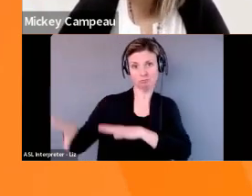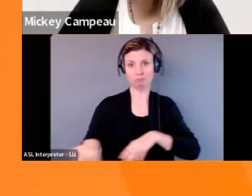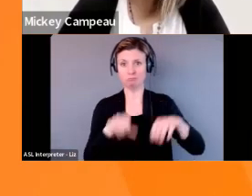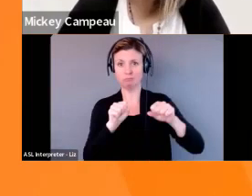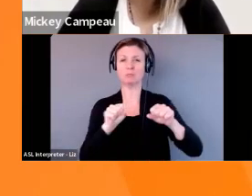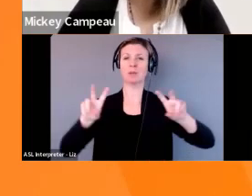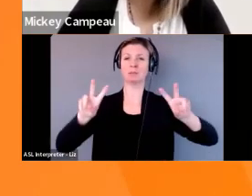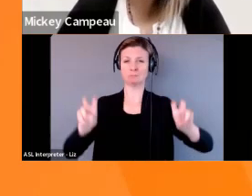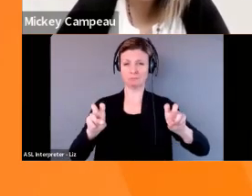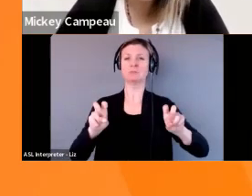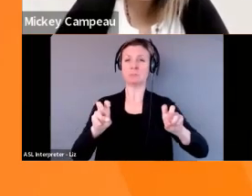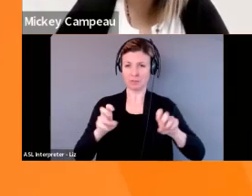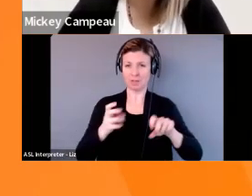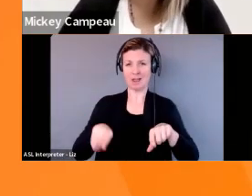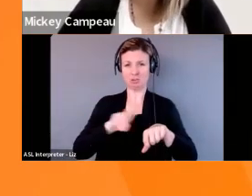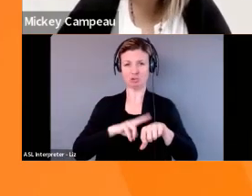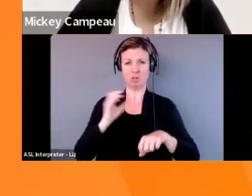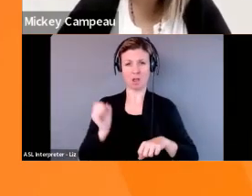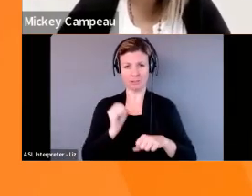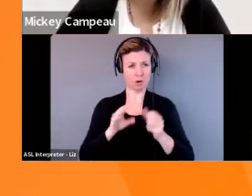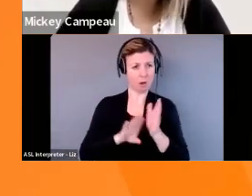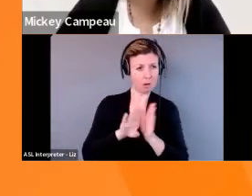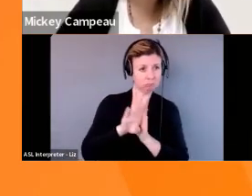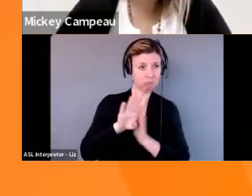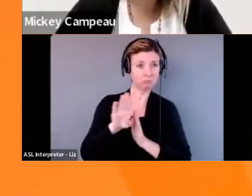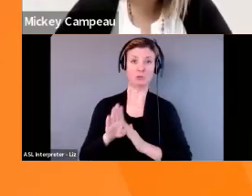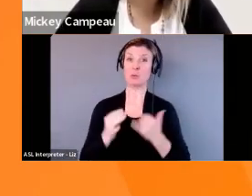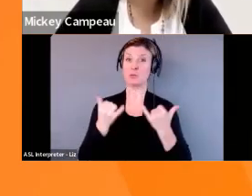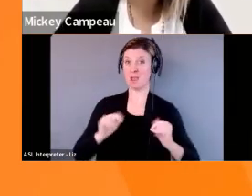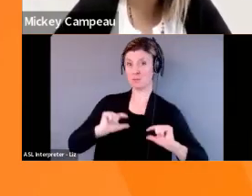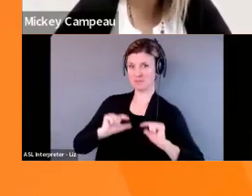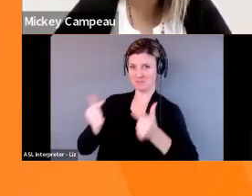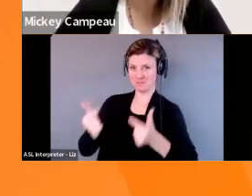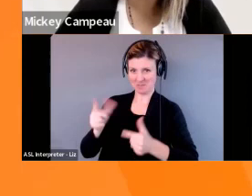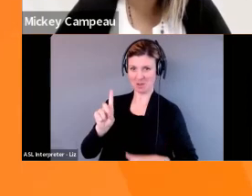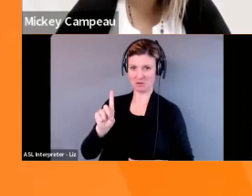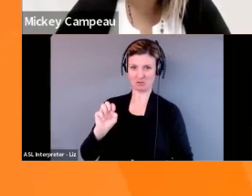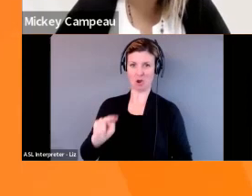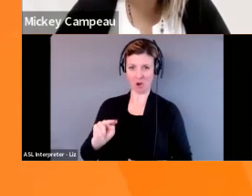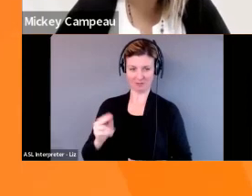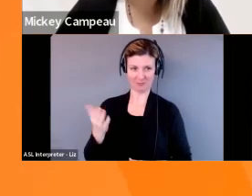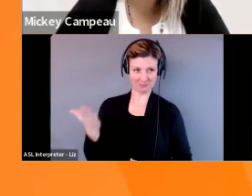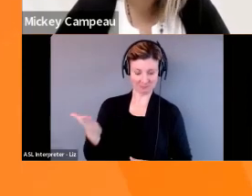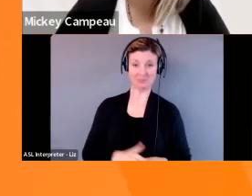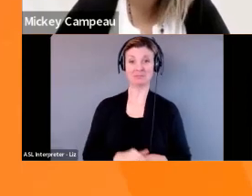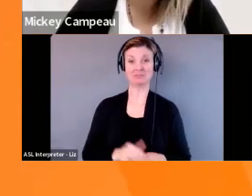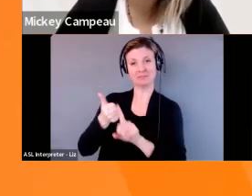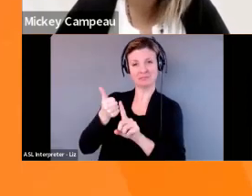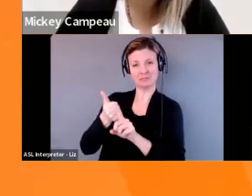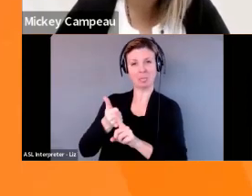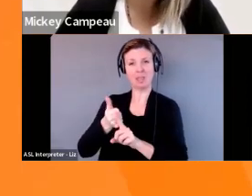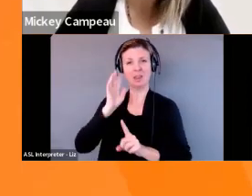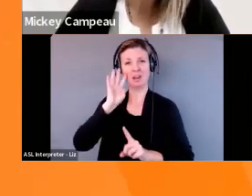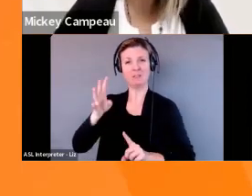presenter and the reason you're here, Don. So Don Thompson is an innovative product